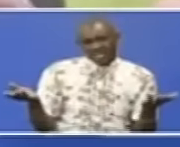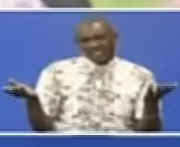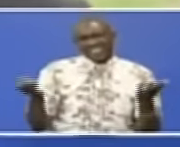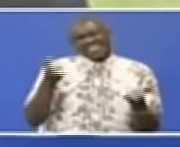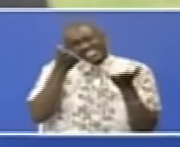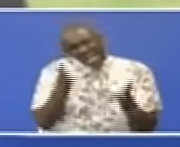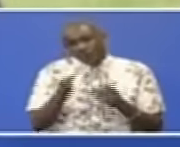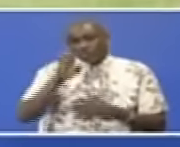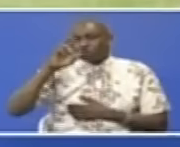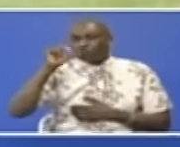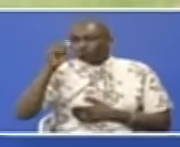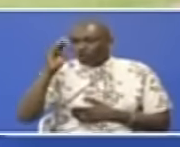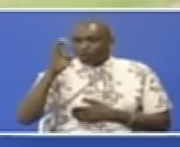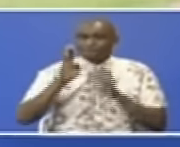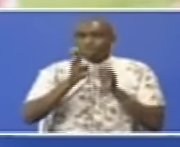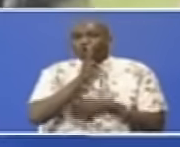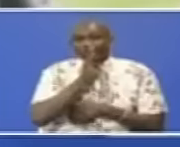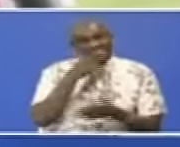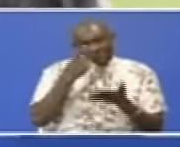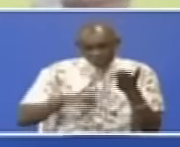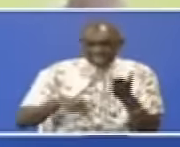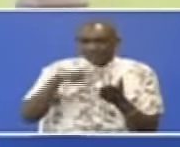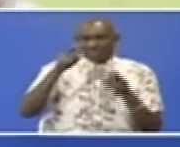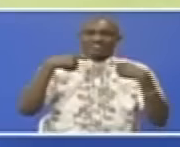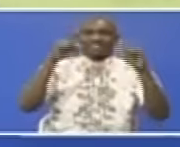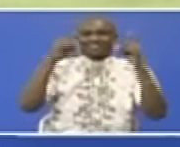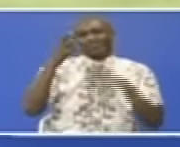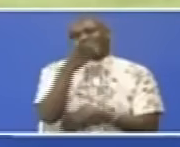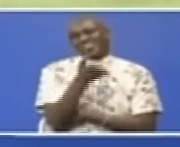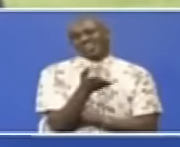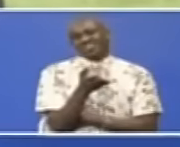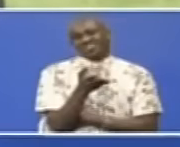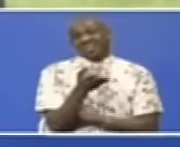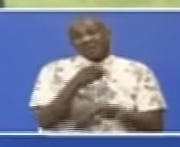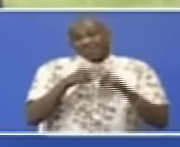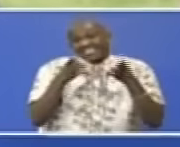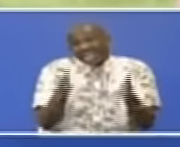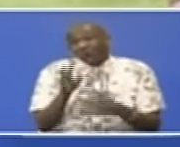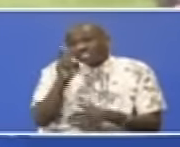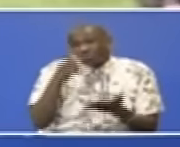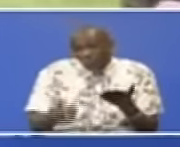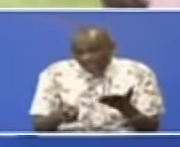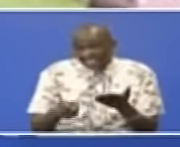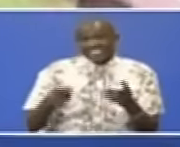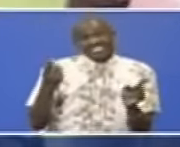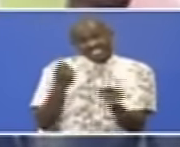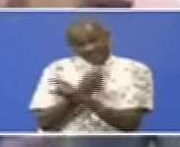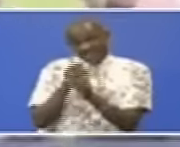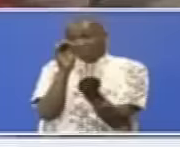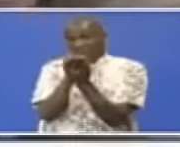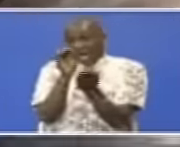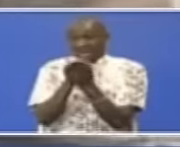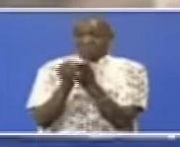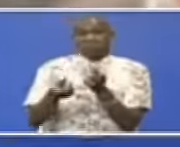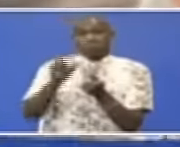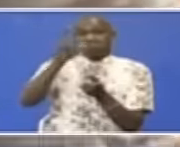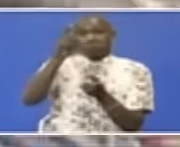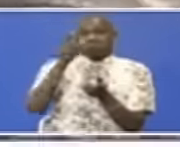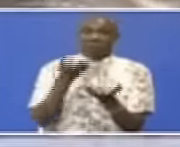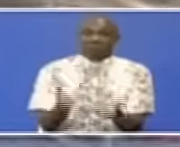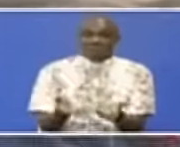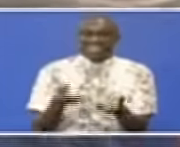Mambo ya Eurobond, we were told it was very successful. Sasa tumeona interest rates za benki zimeenda juu.